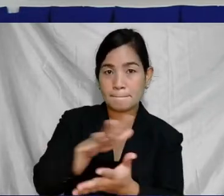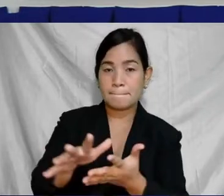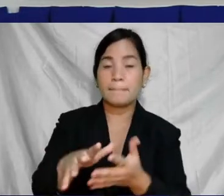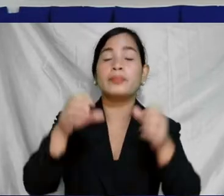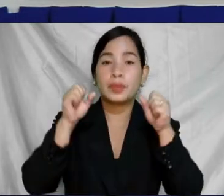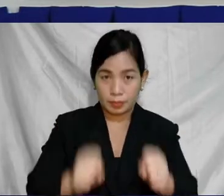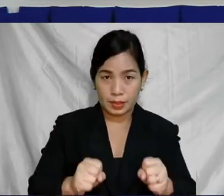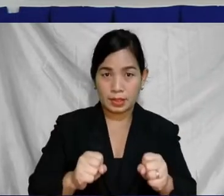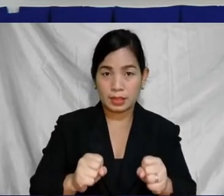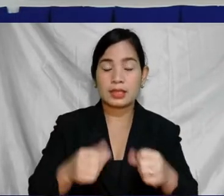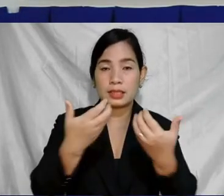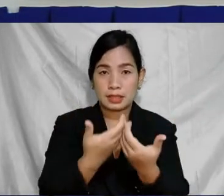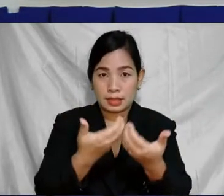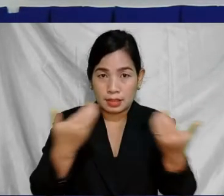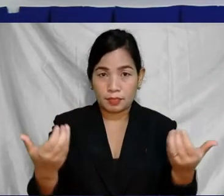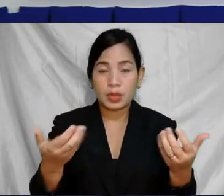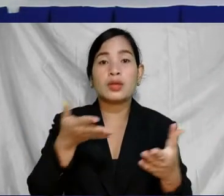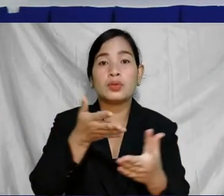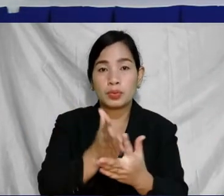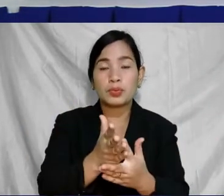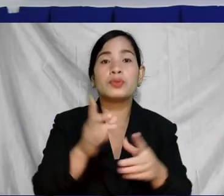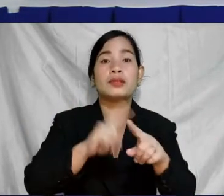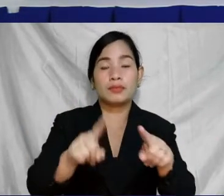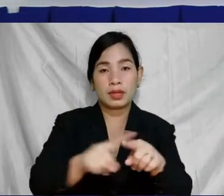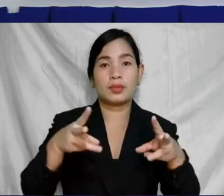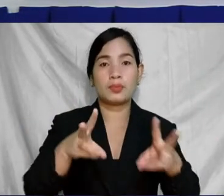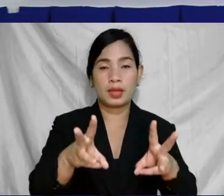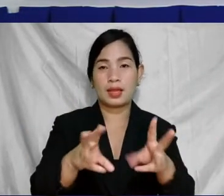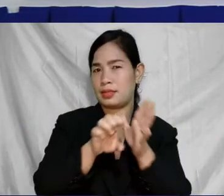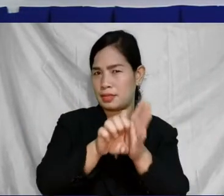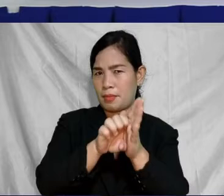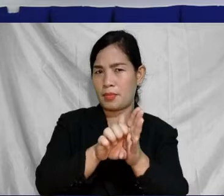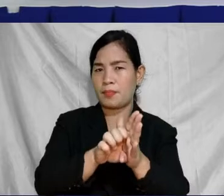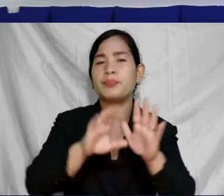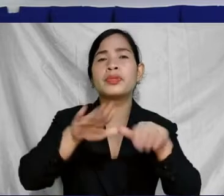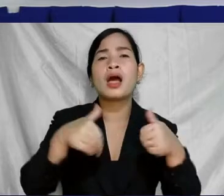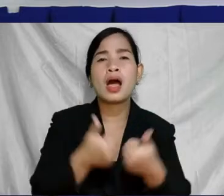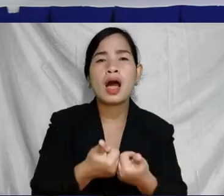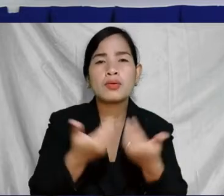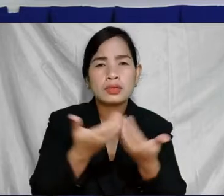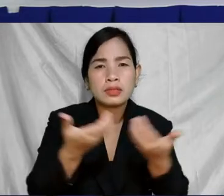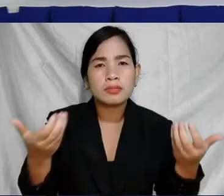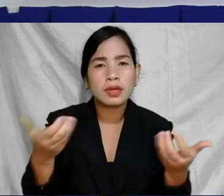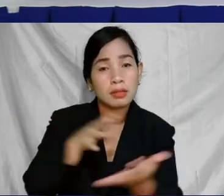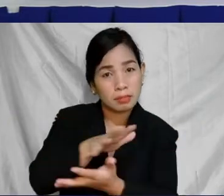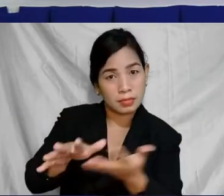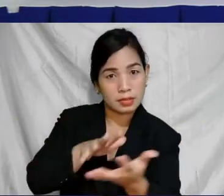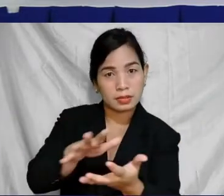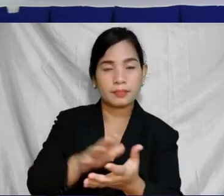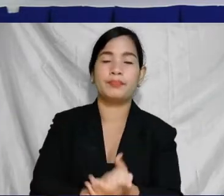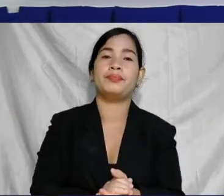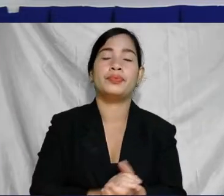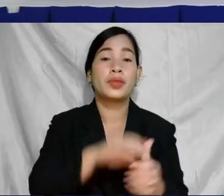different techniques. And here are some examples of separating components in a mixture.